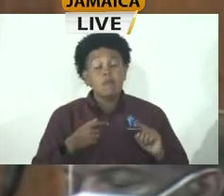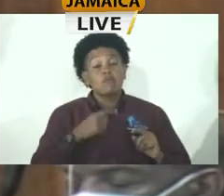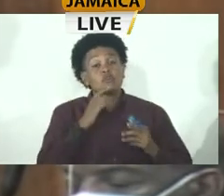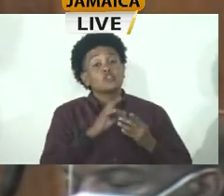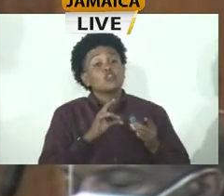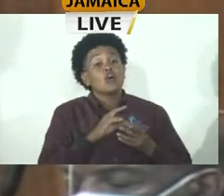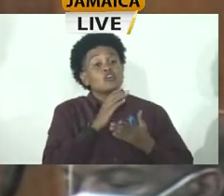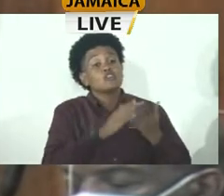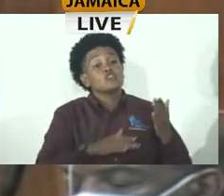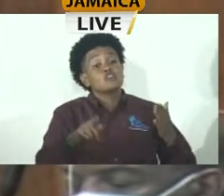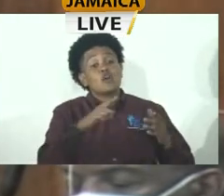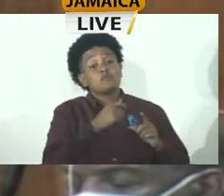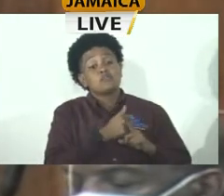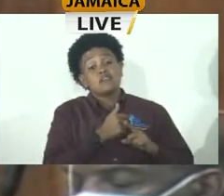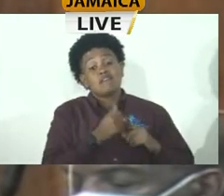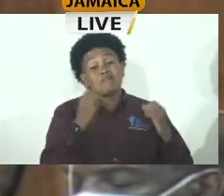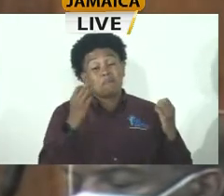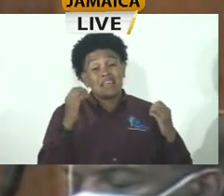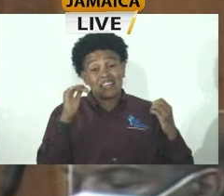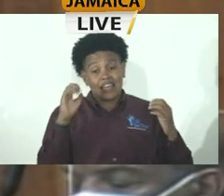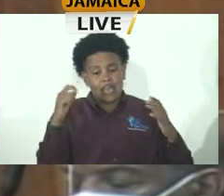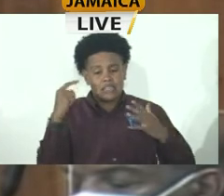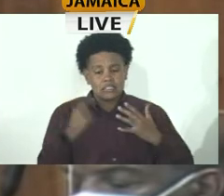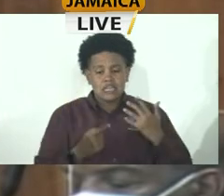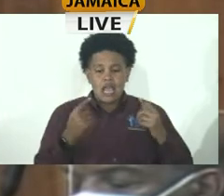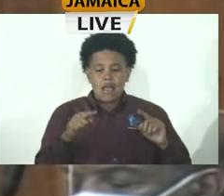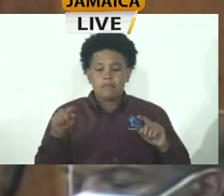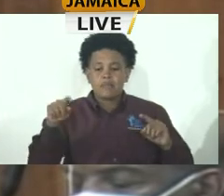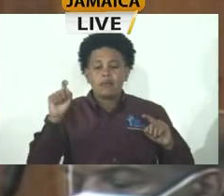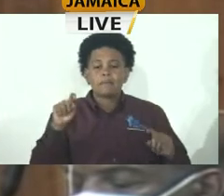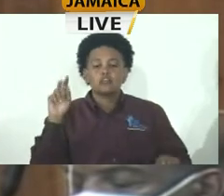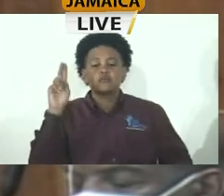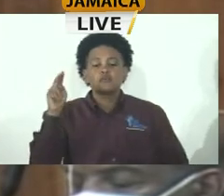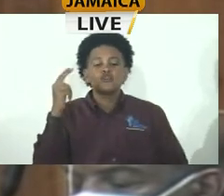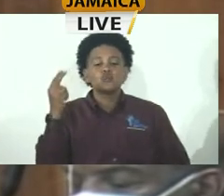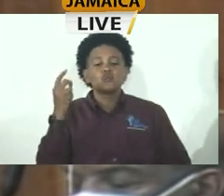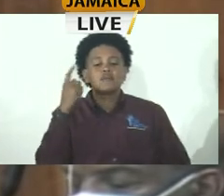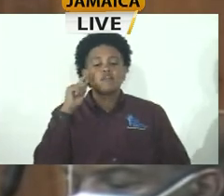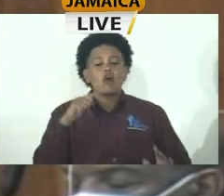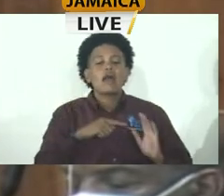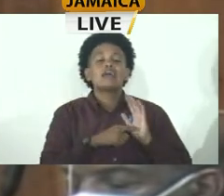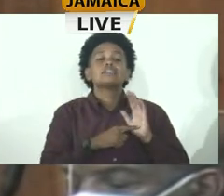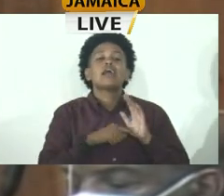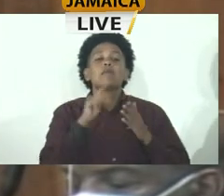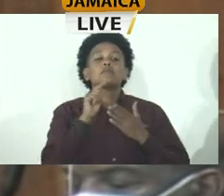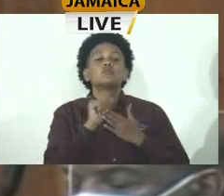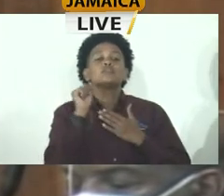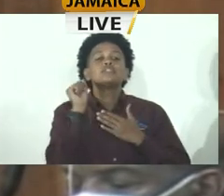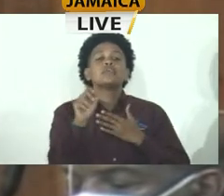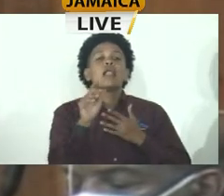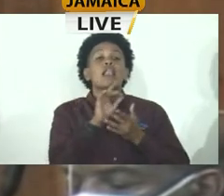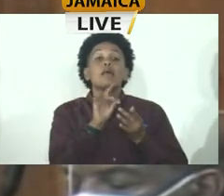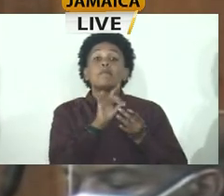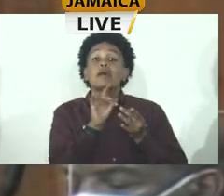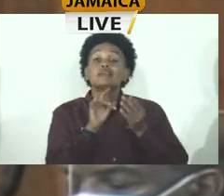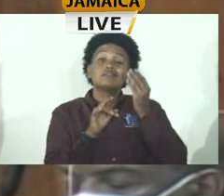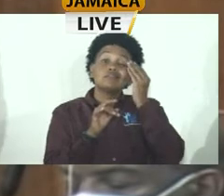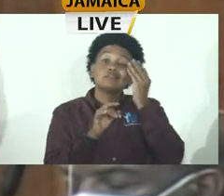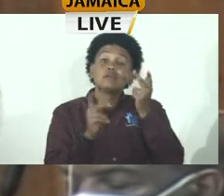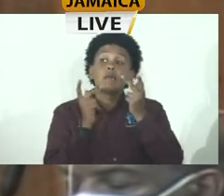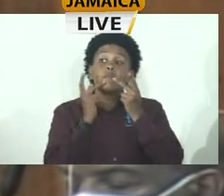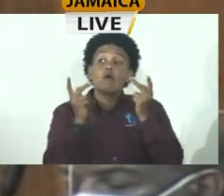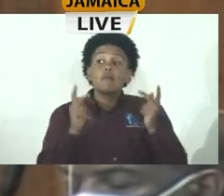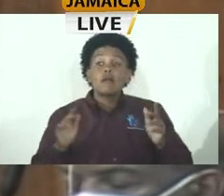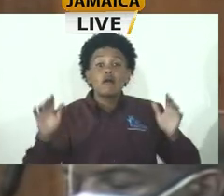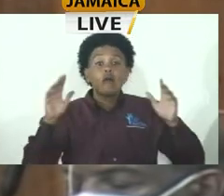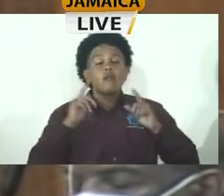are admitted in many cases they must be used as example to send a message to the public